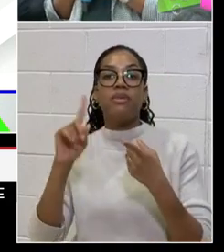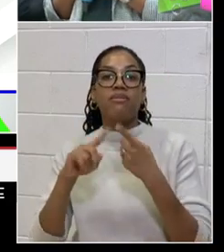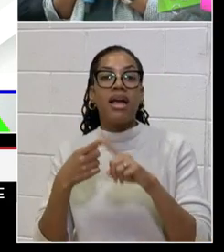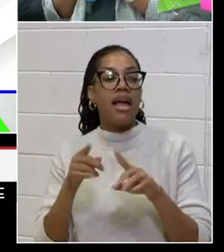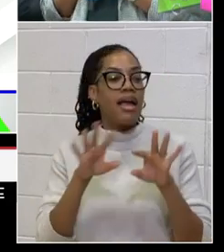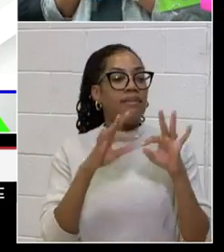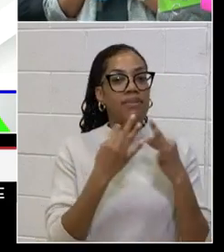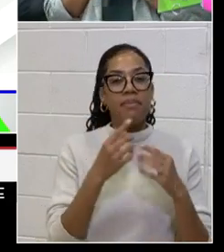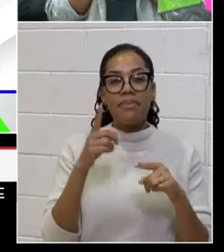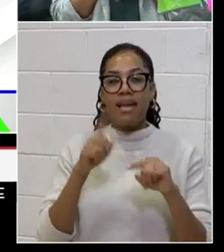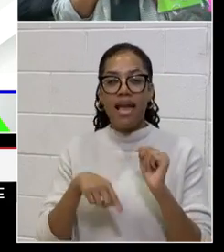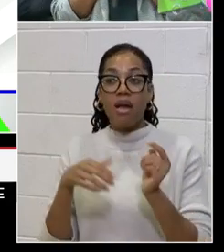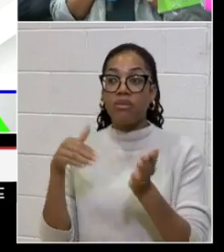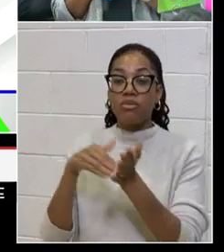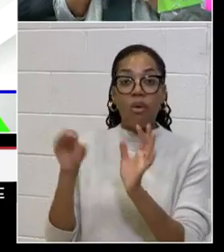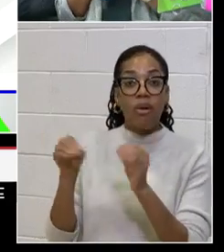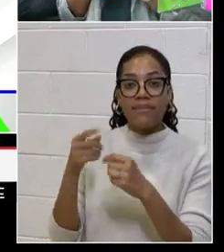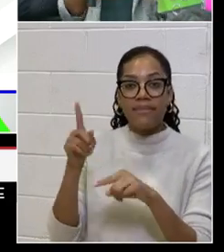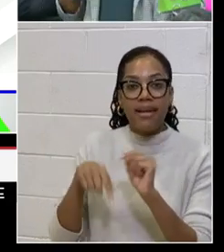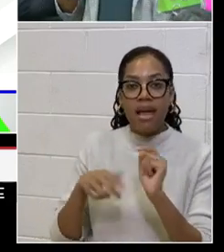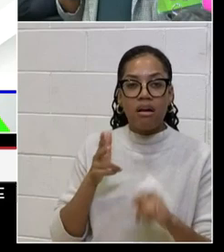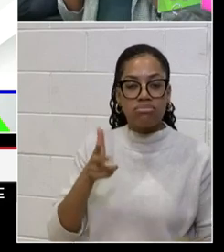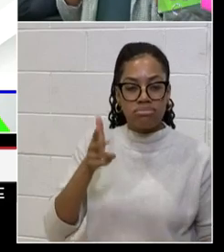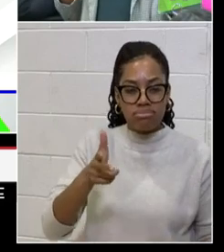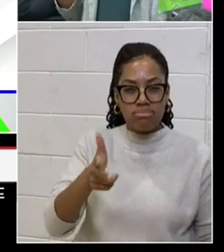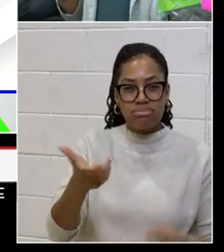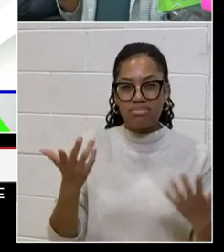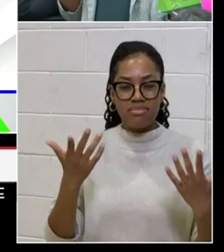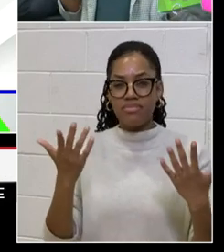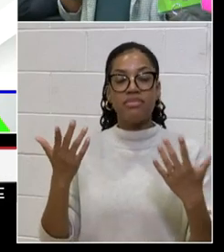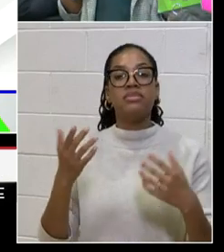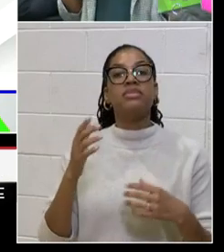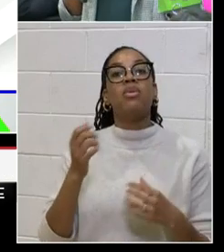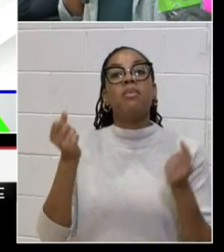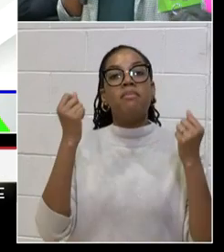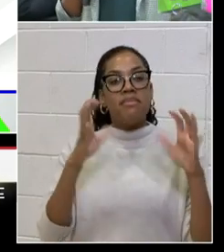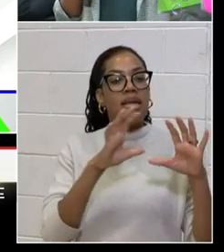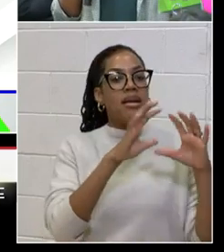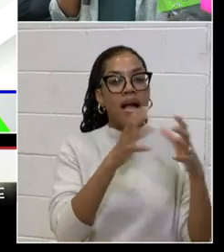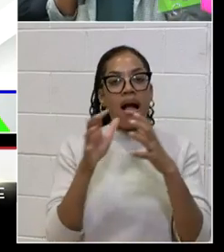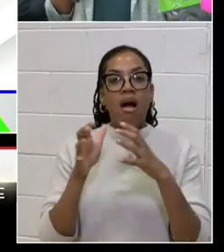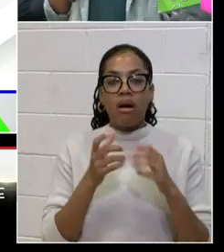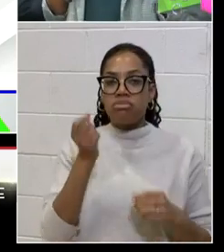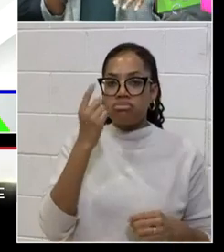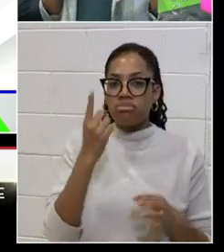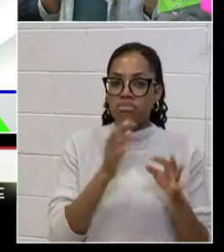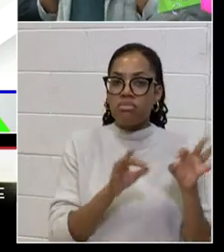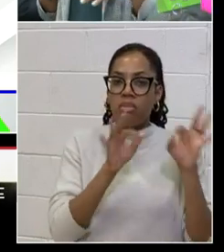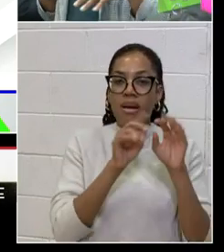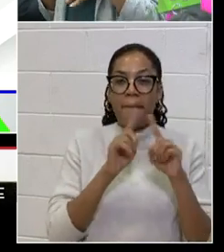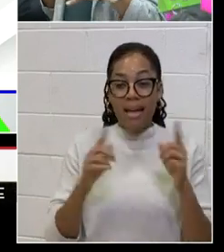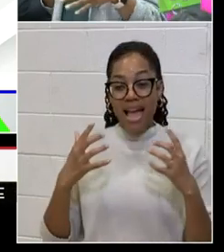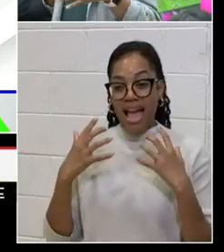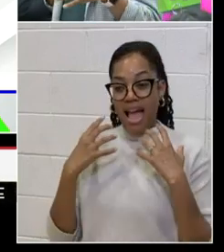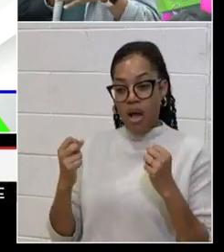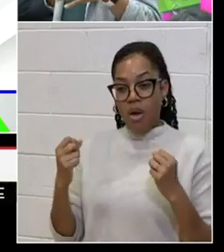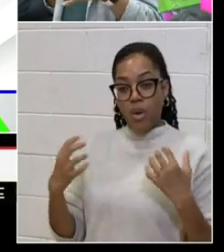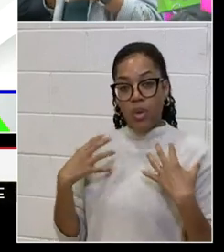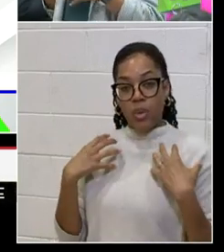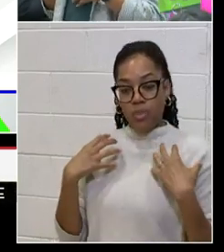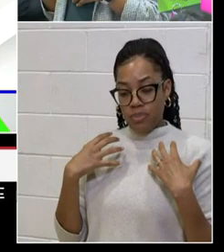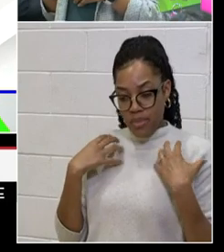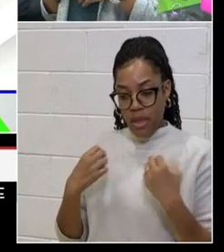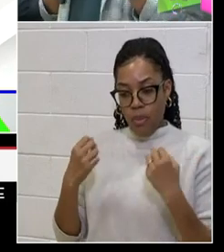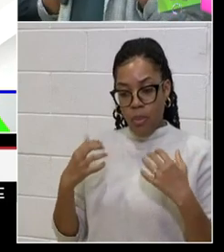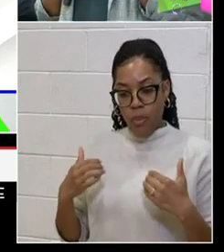And so I think it's really important to recognize that even though we have all these other categories, that health and human services is really actually ingrained into every single thing